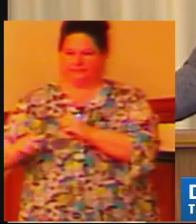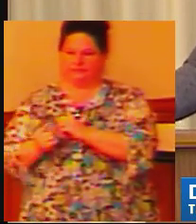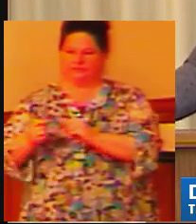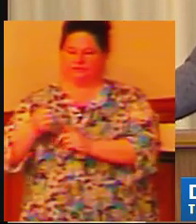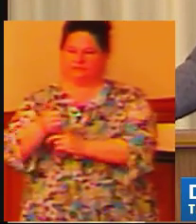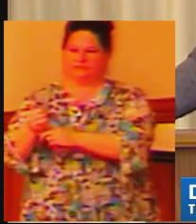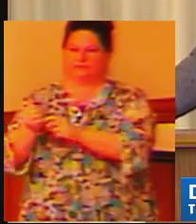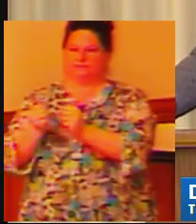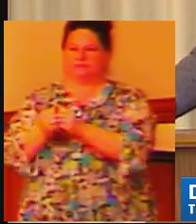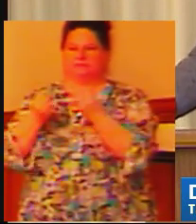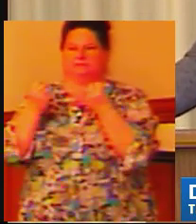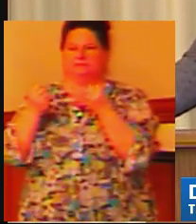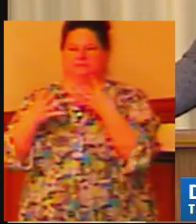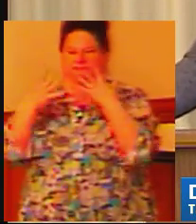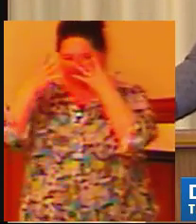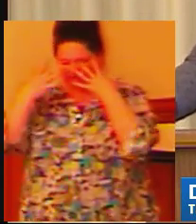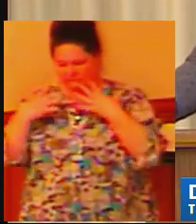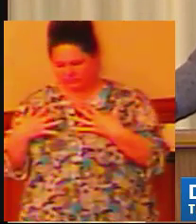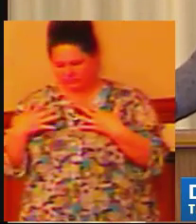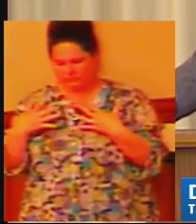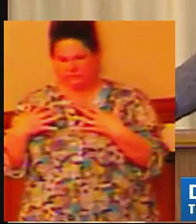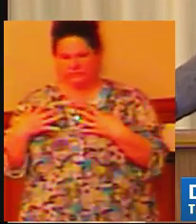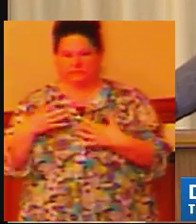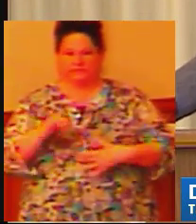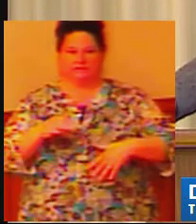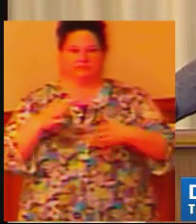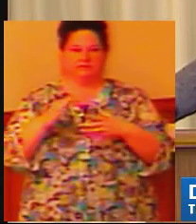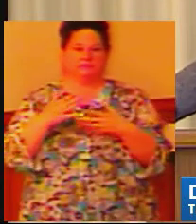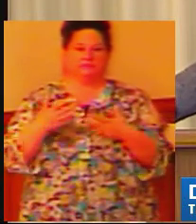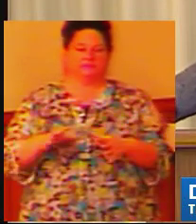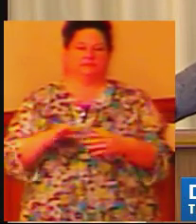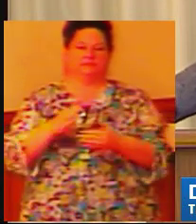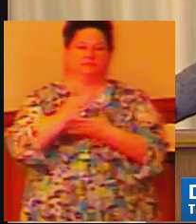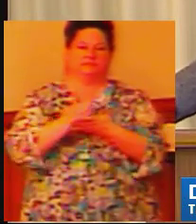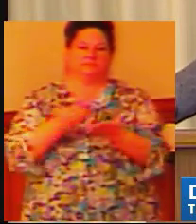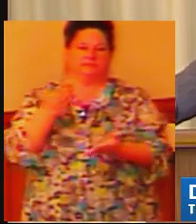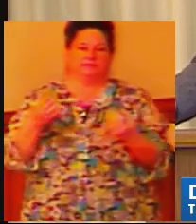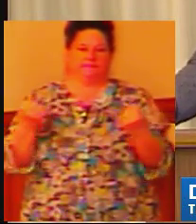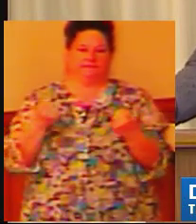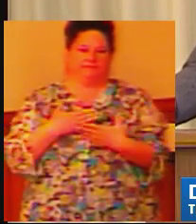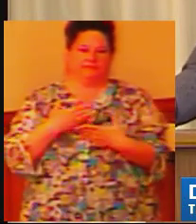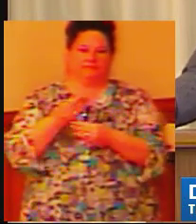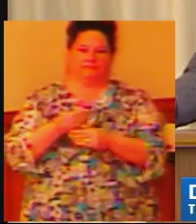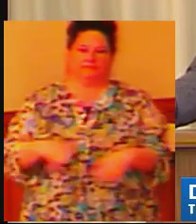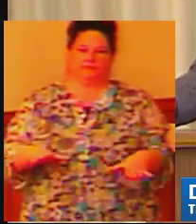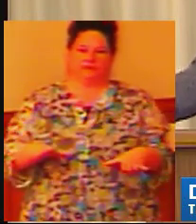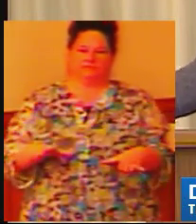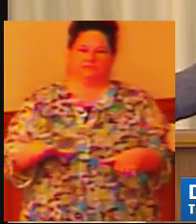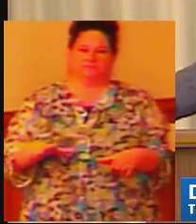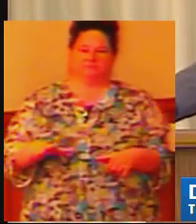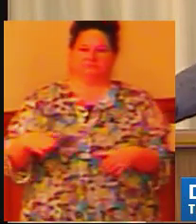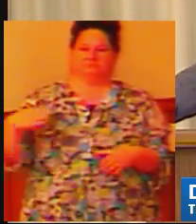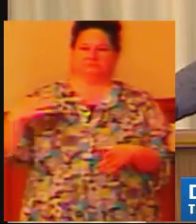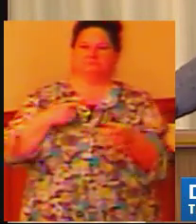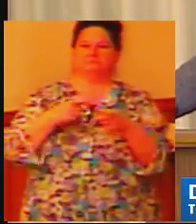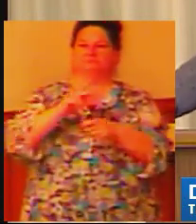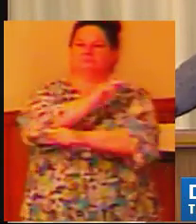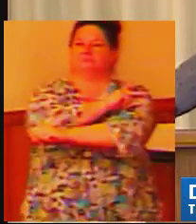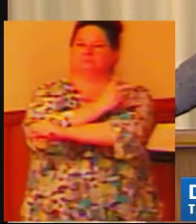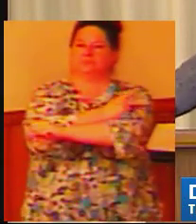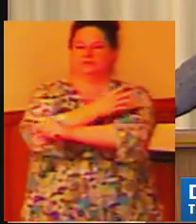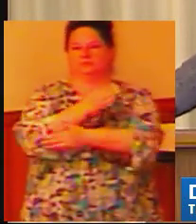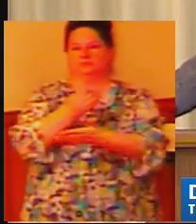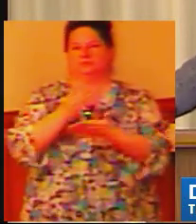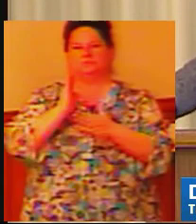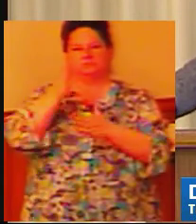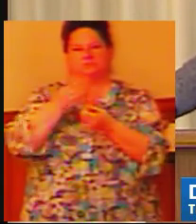many sorrows. So that's it. Some may be the fear of loss and prestige. I'm gonna lose